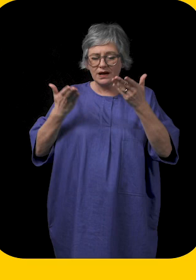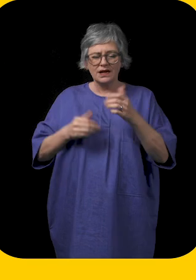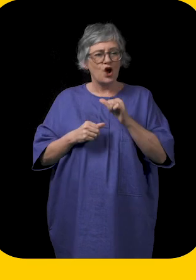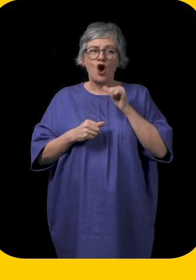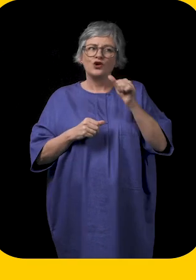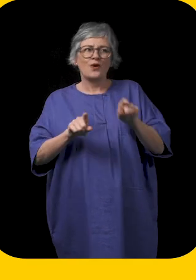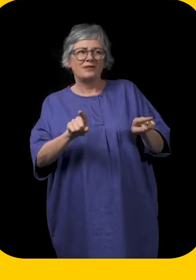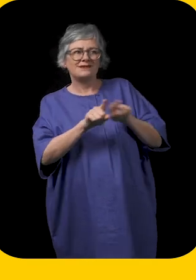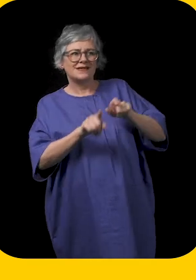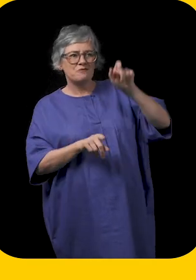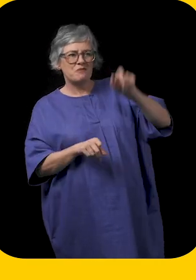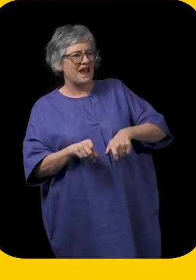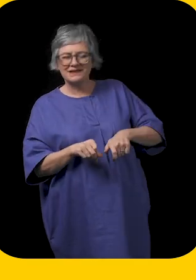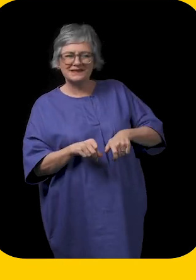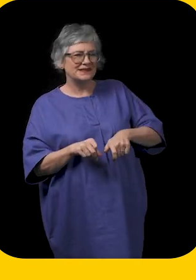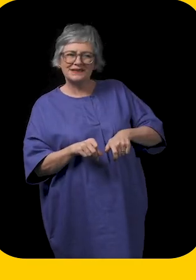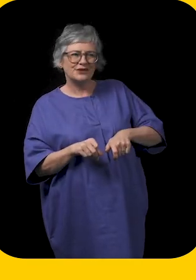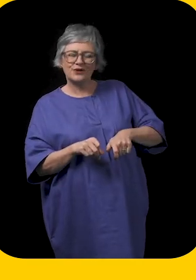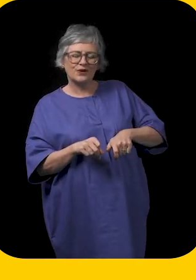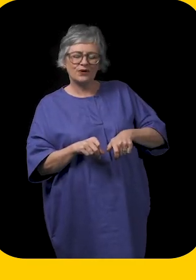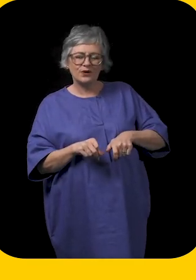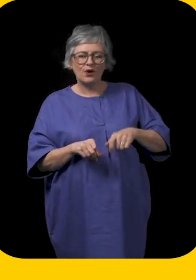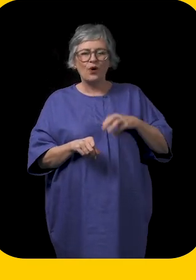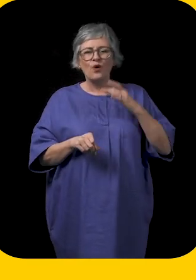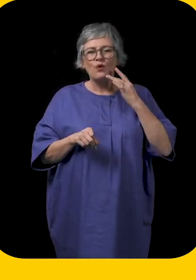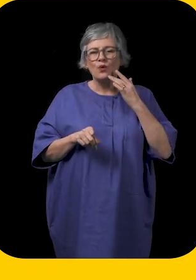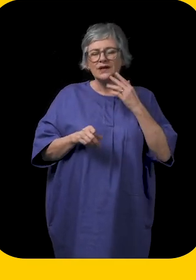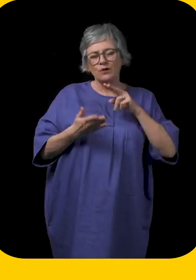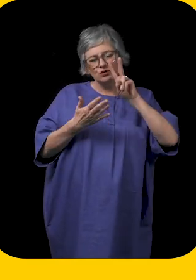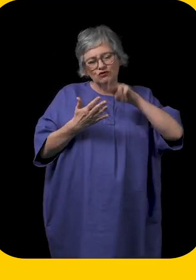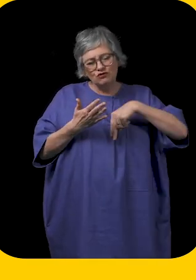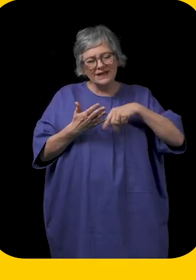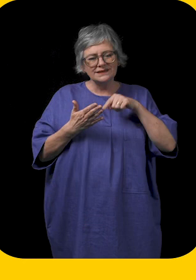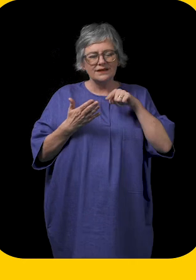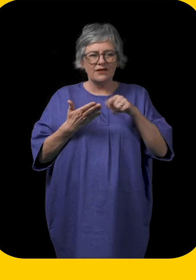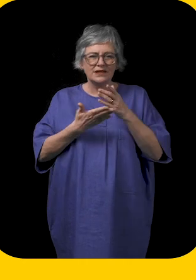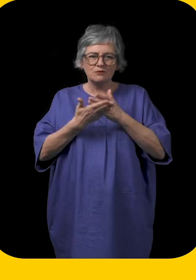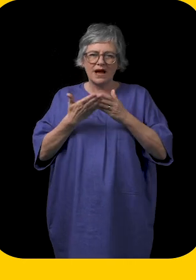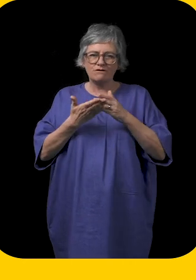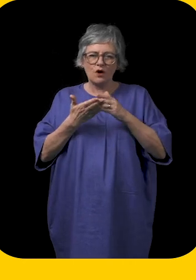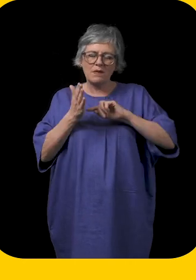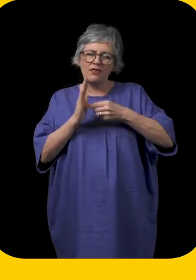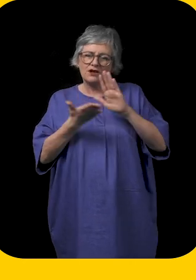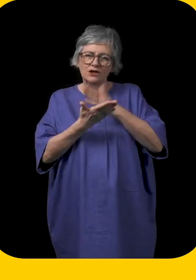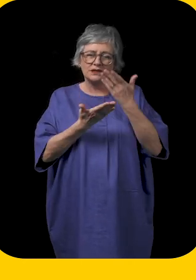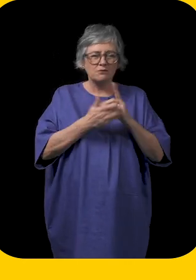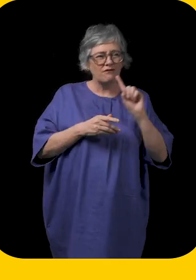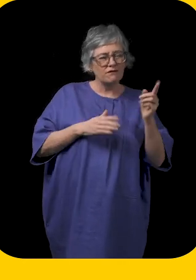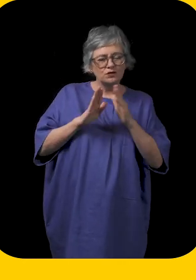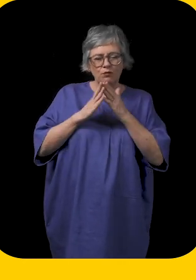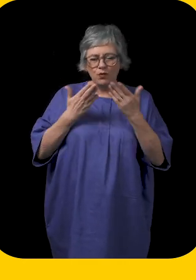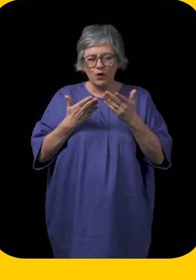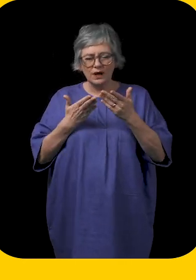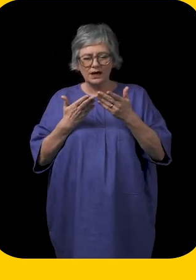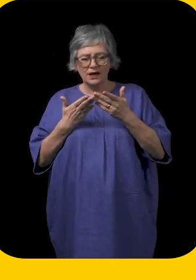are. Yeah, you're not the same person. I mean, no. So when I was reading this bit from the translator,